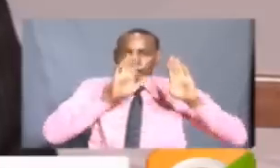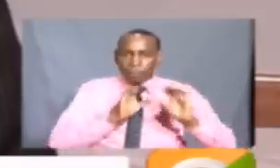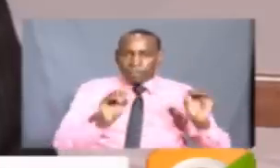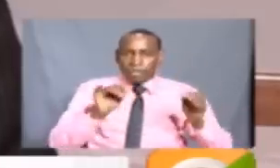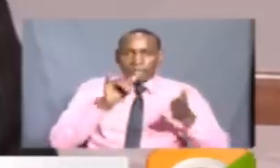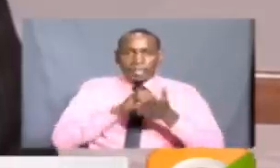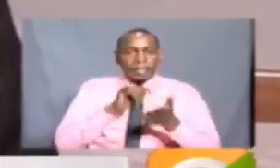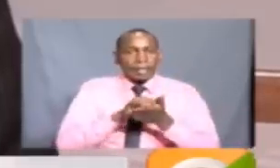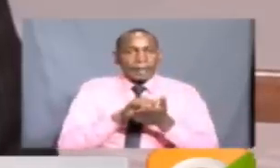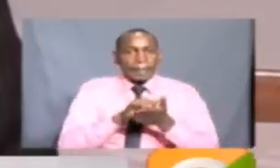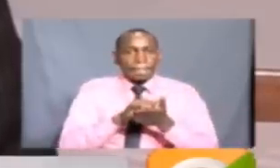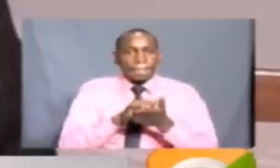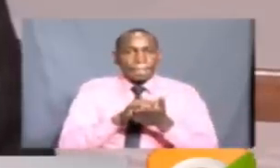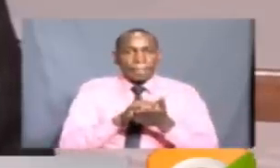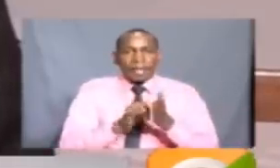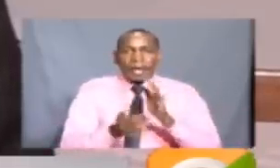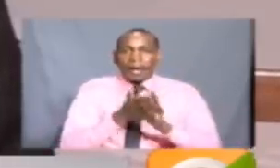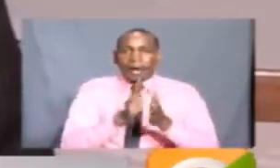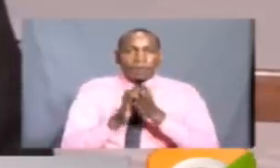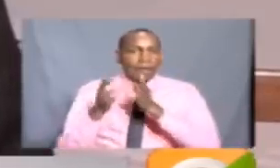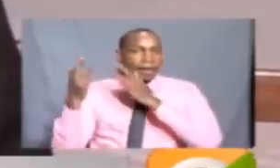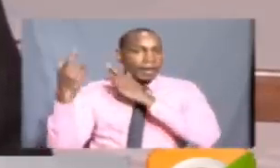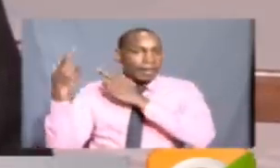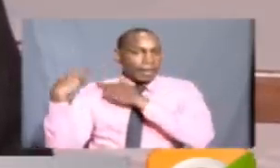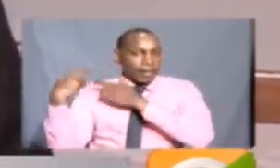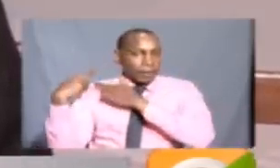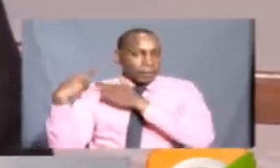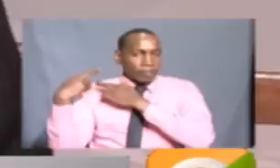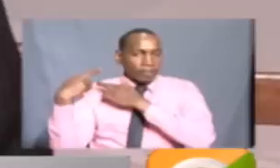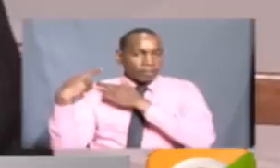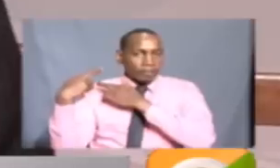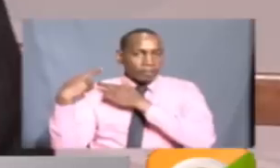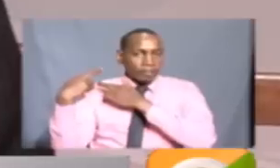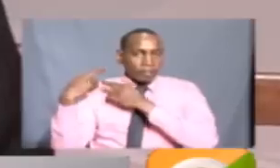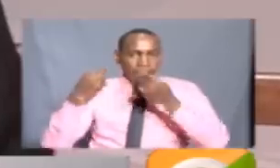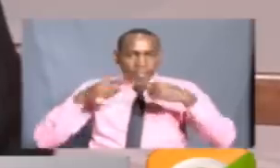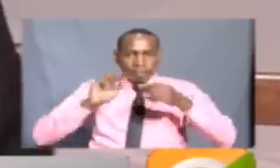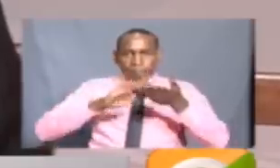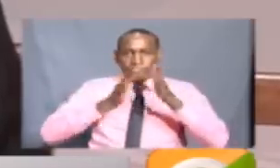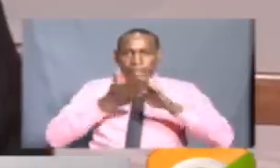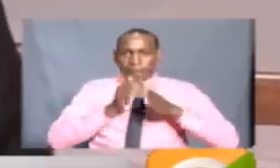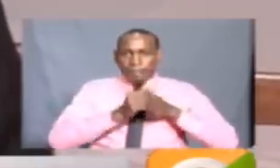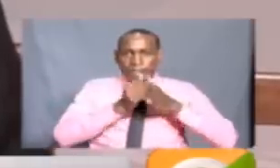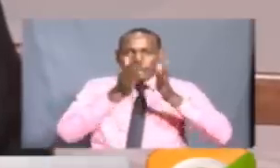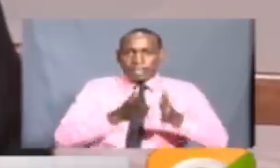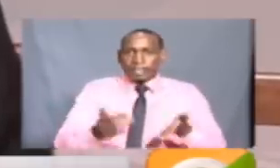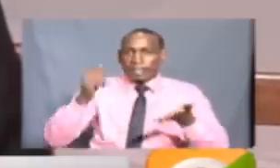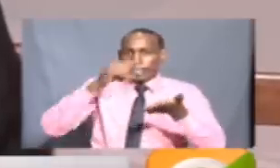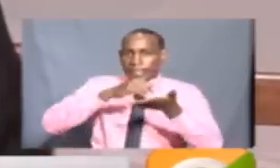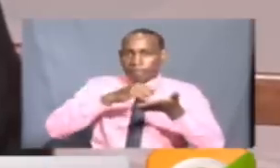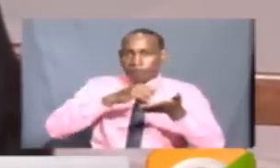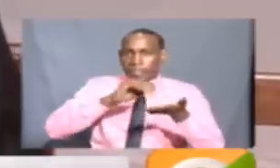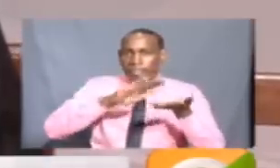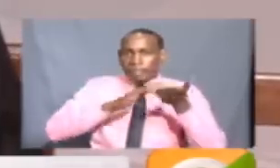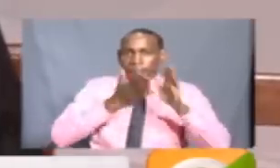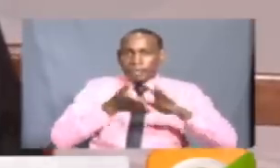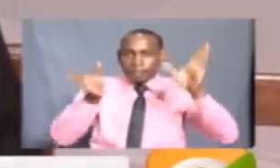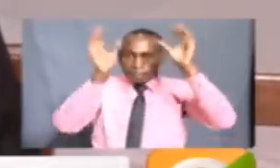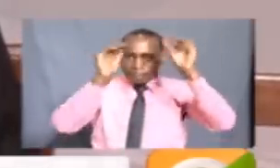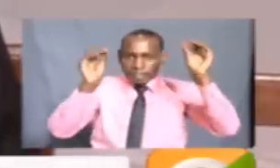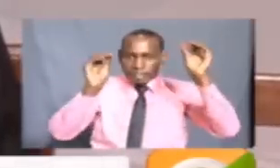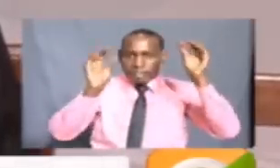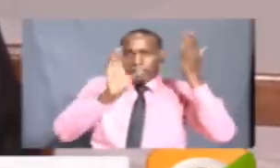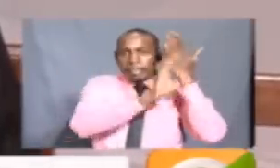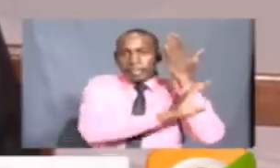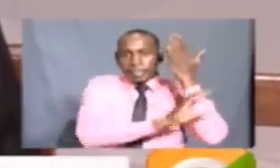that it has got no role to play towards your becoming a leader, including towards becoming the president of this